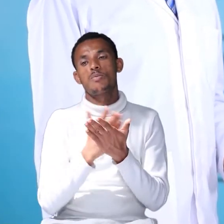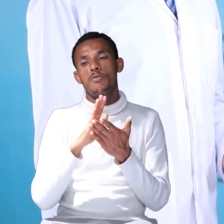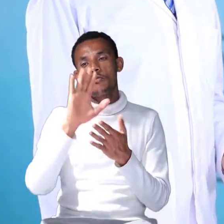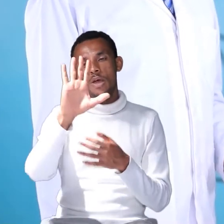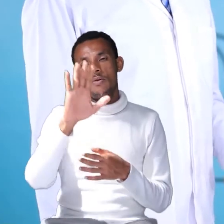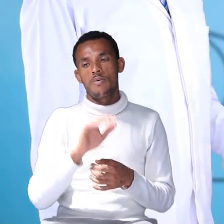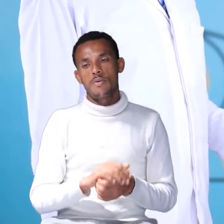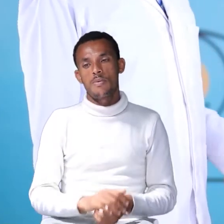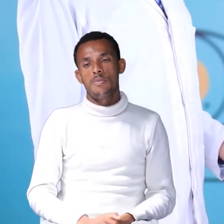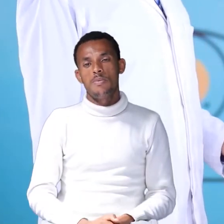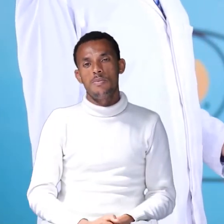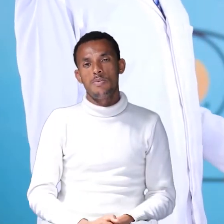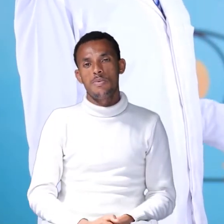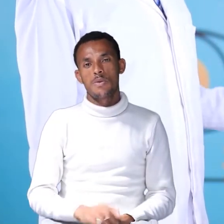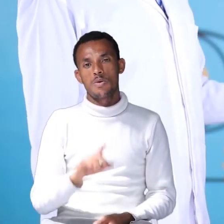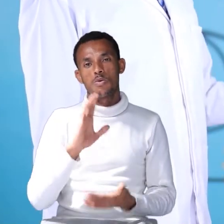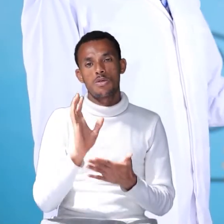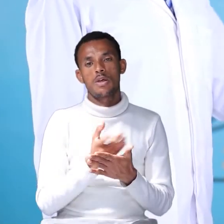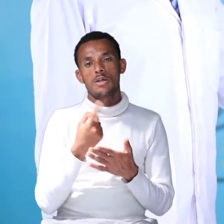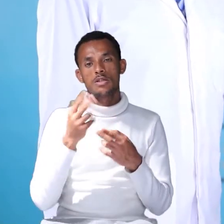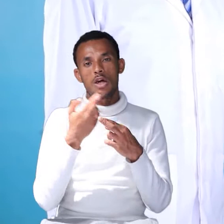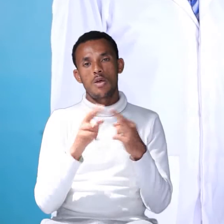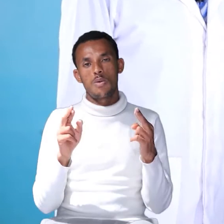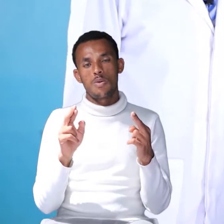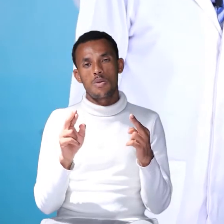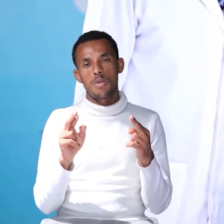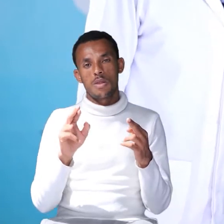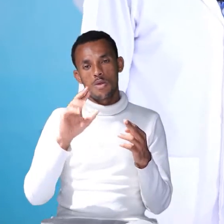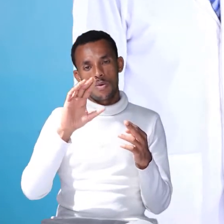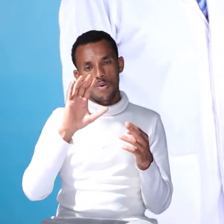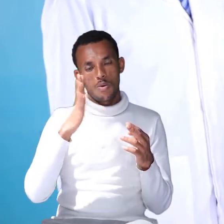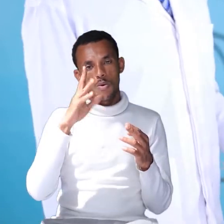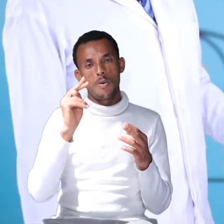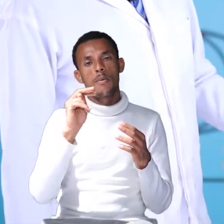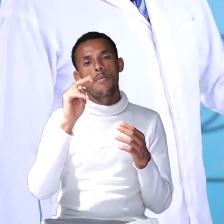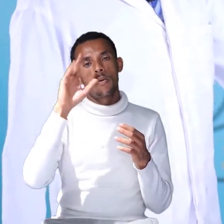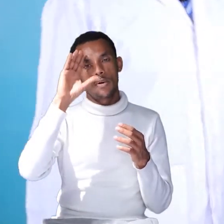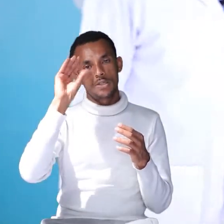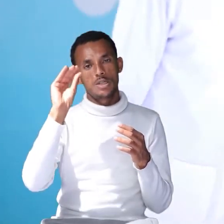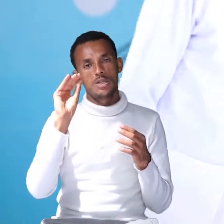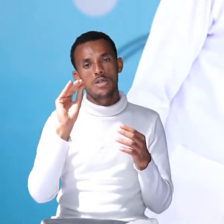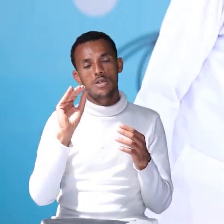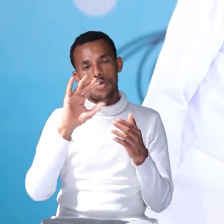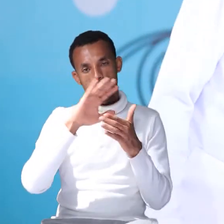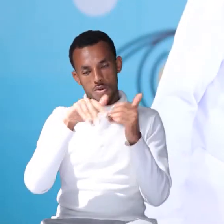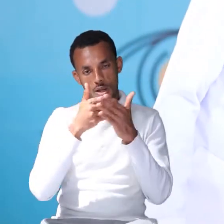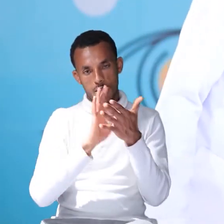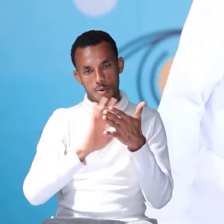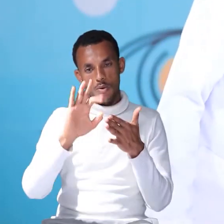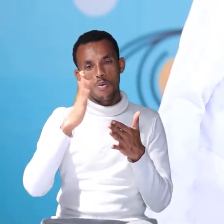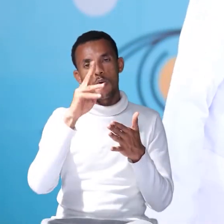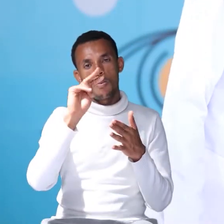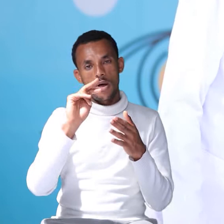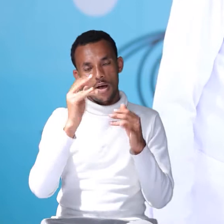5. So you have to take the rate of tires fixed per person would be total number of tires